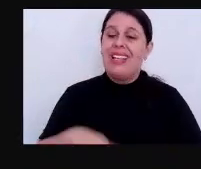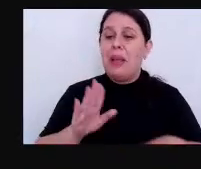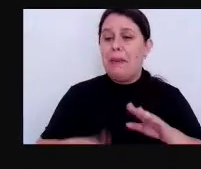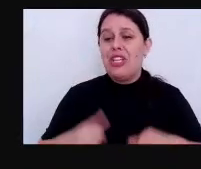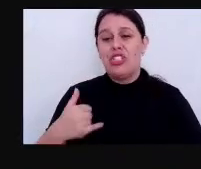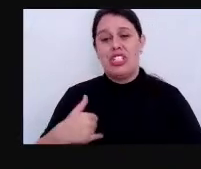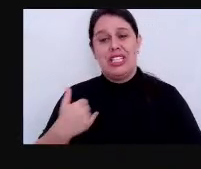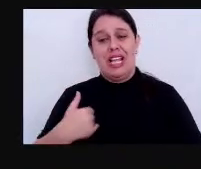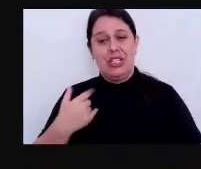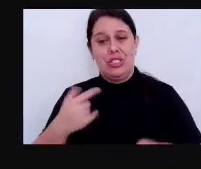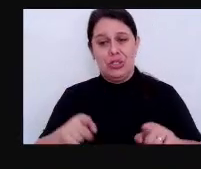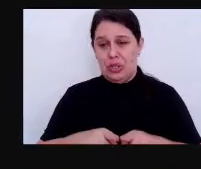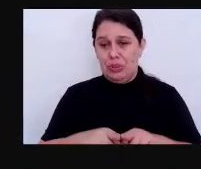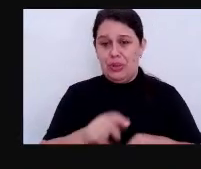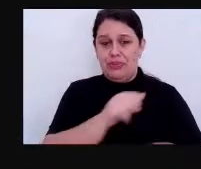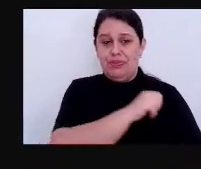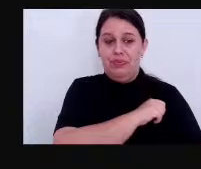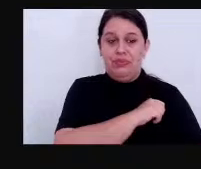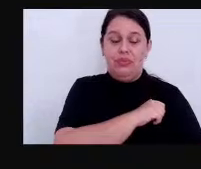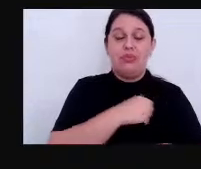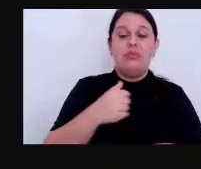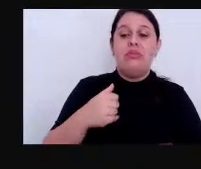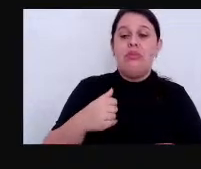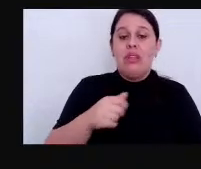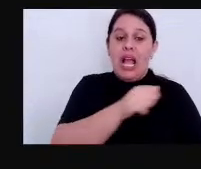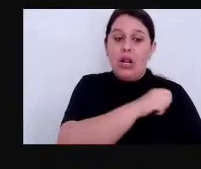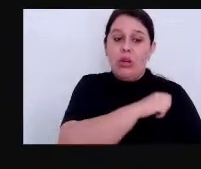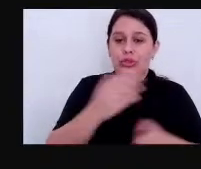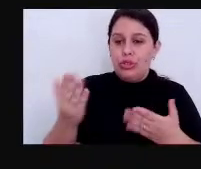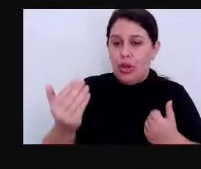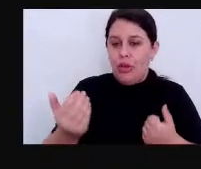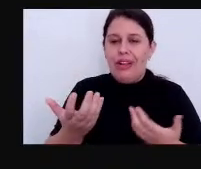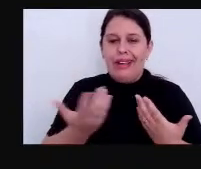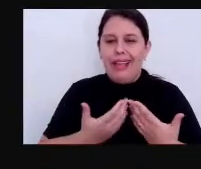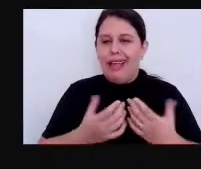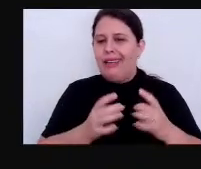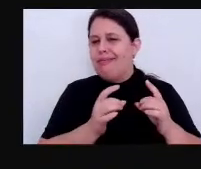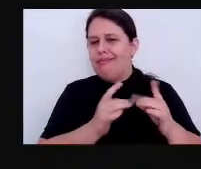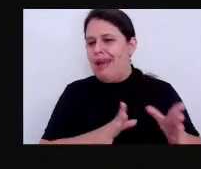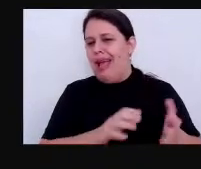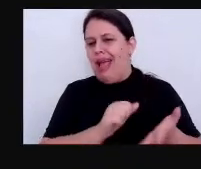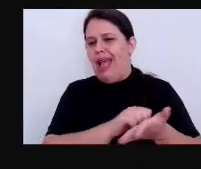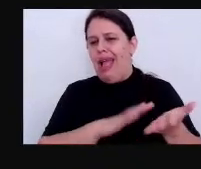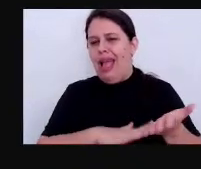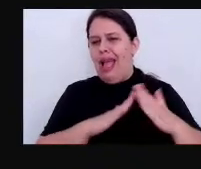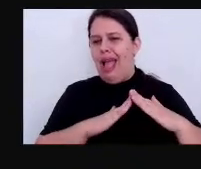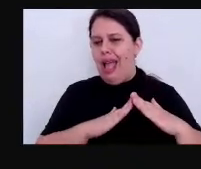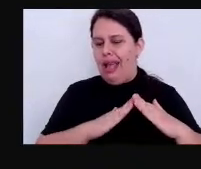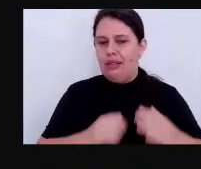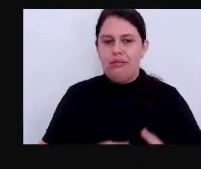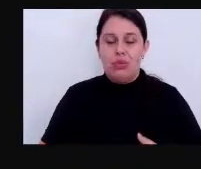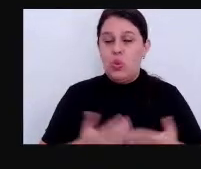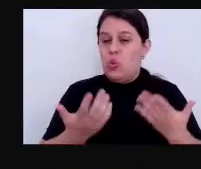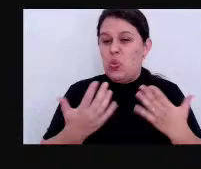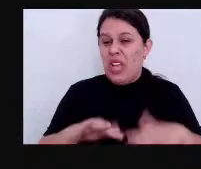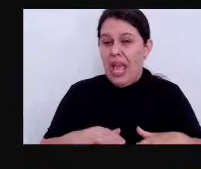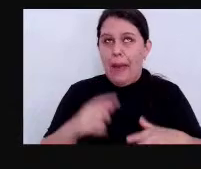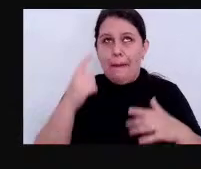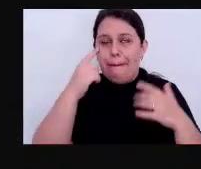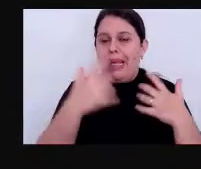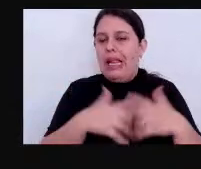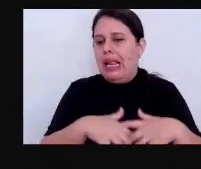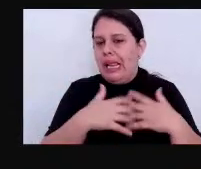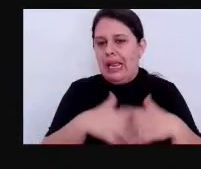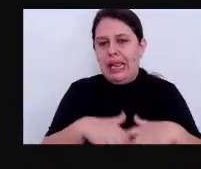might just want their homework done and not take the time to reflect on how much am I learning here.